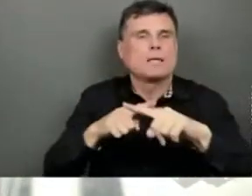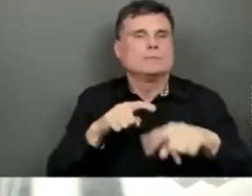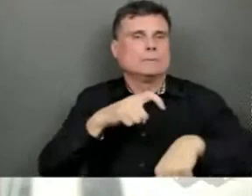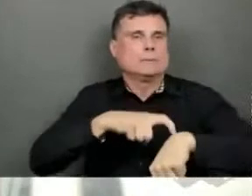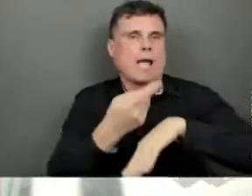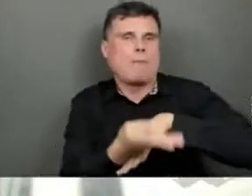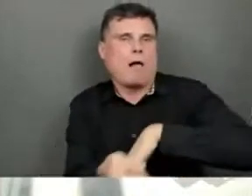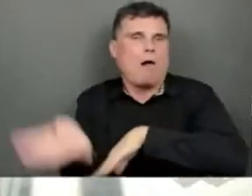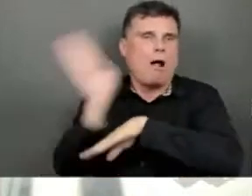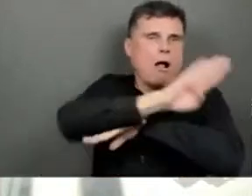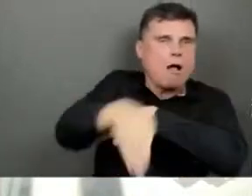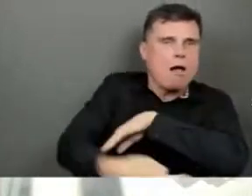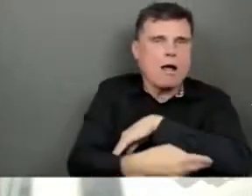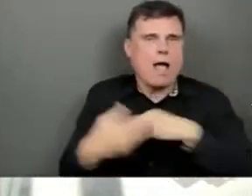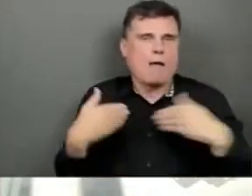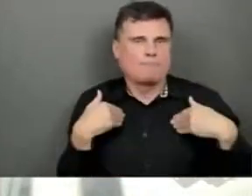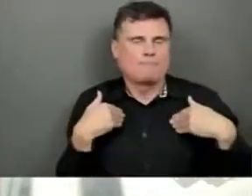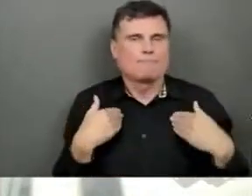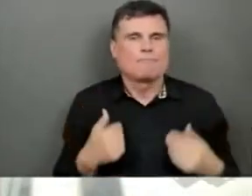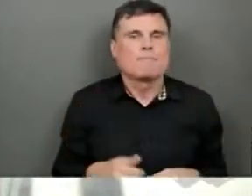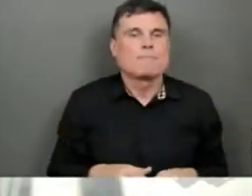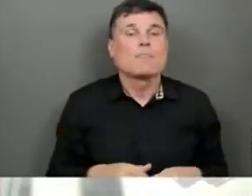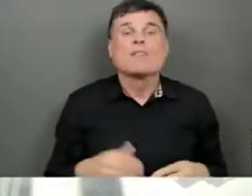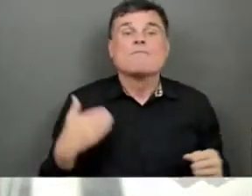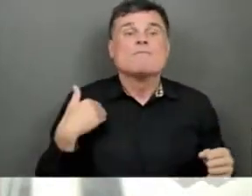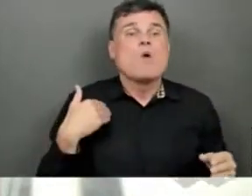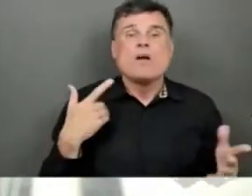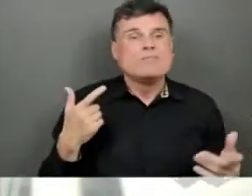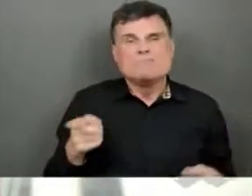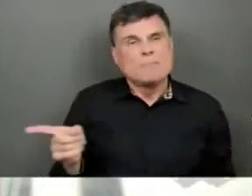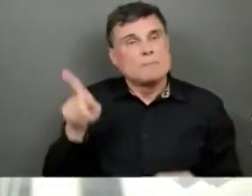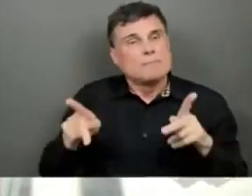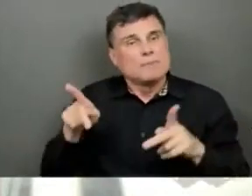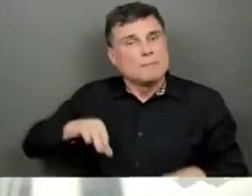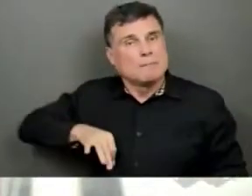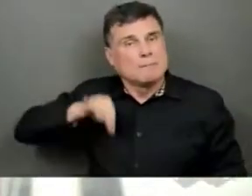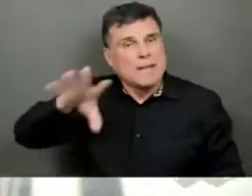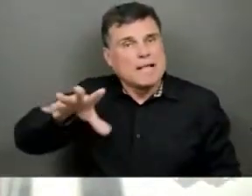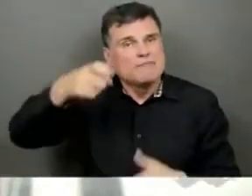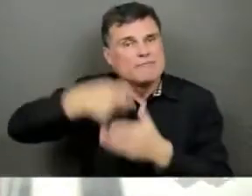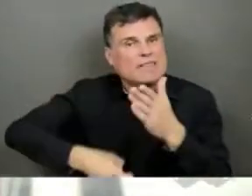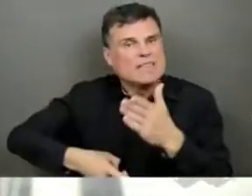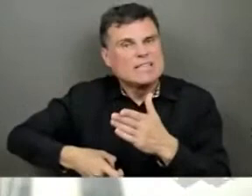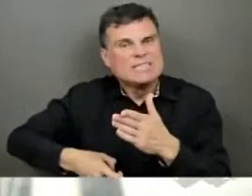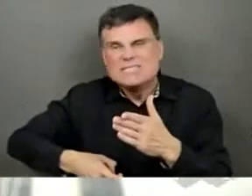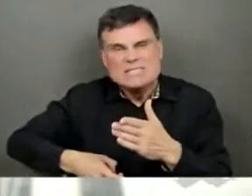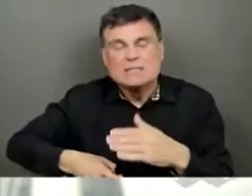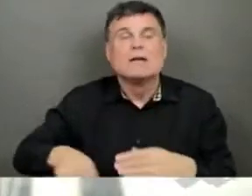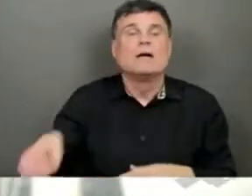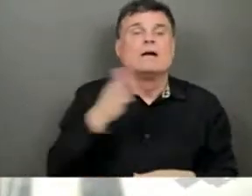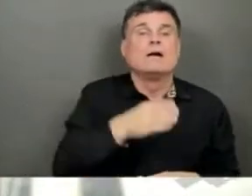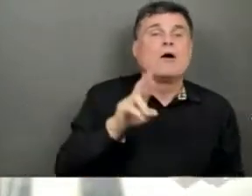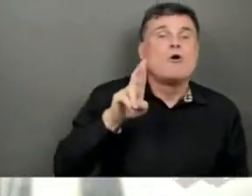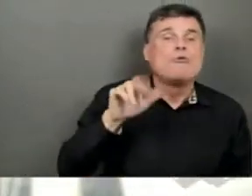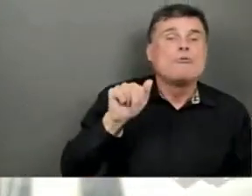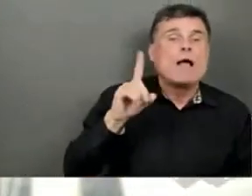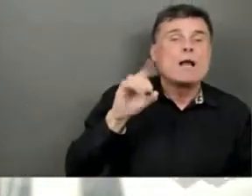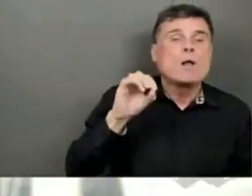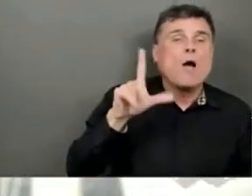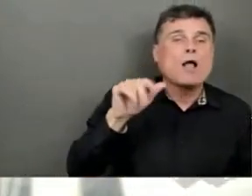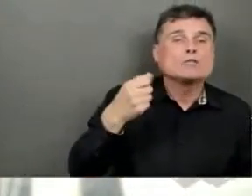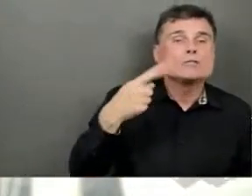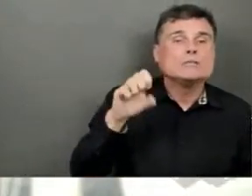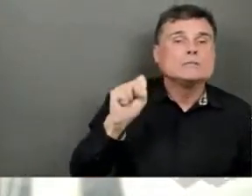MRIs, because radiologists got paid through group contracts on fee-for-service. They're all public MRIs. We've seen this